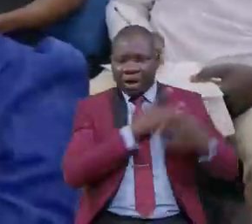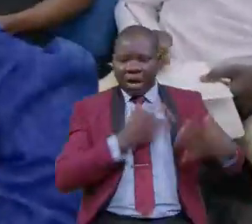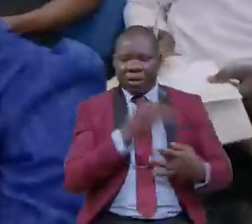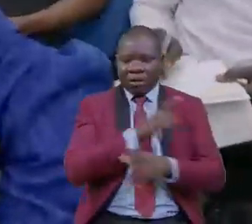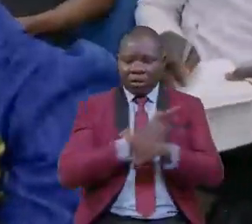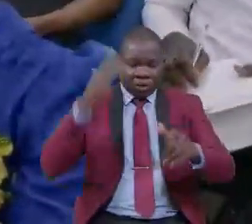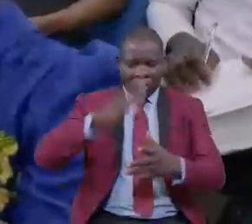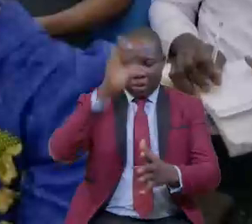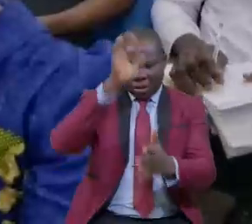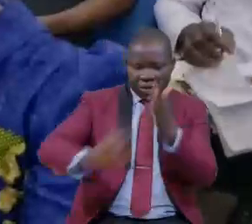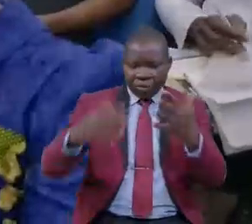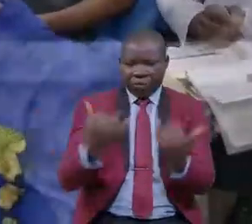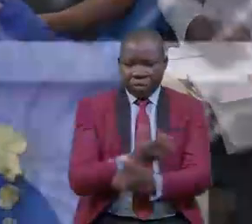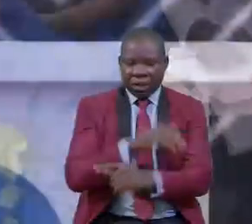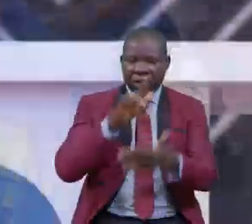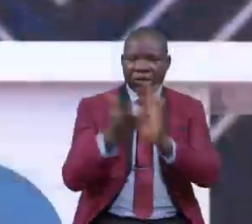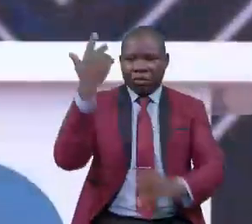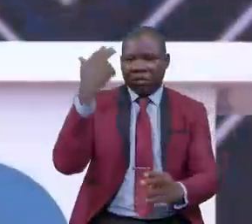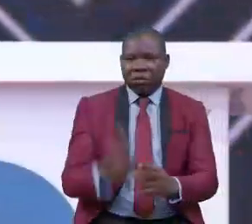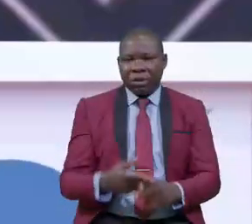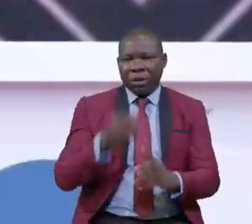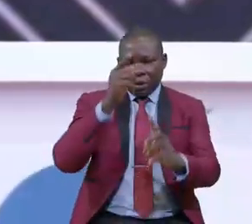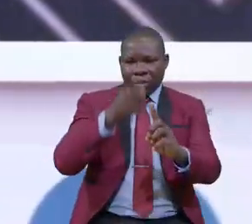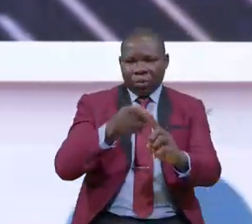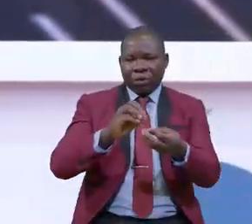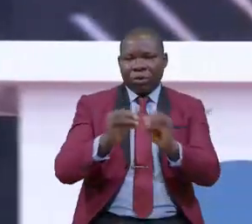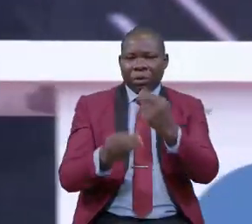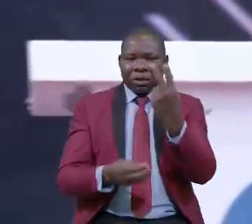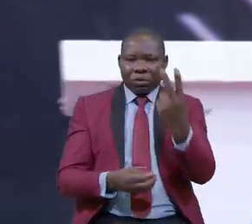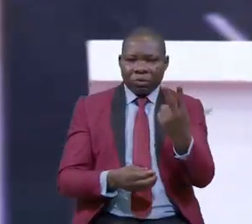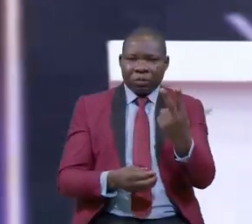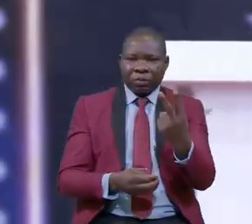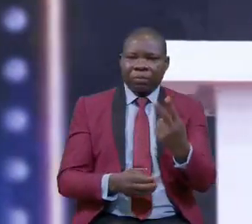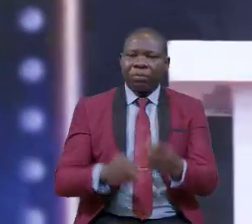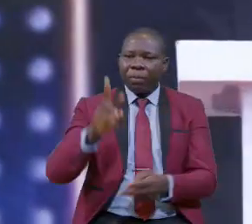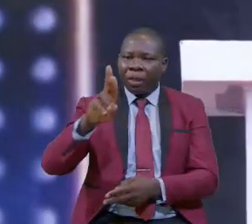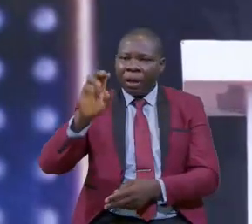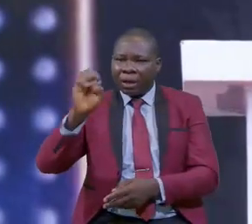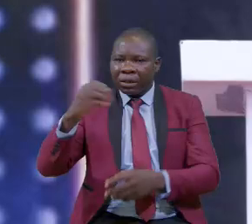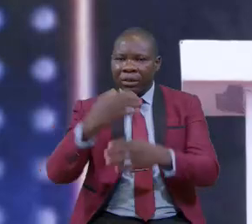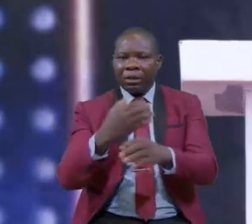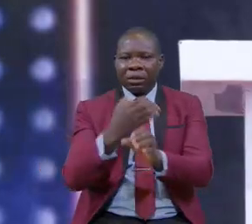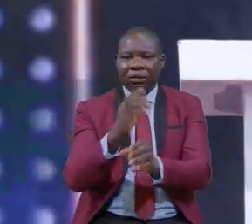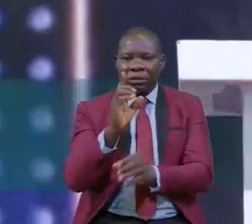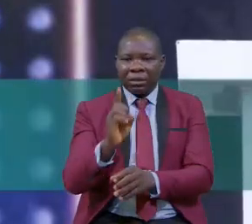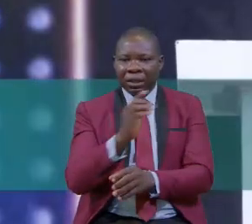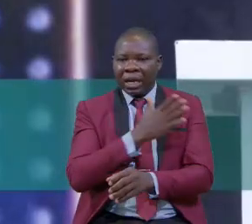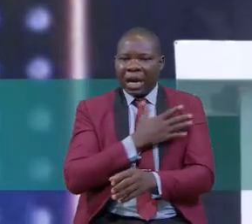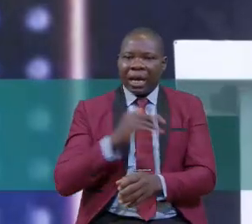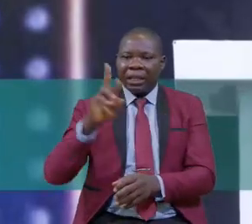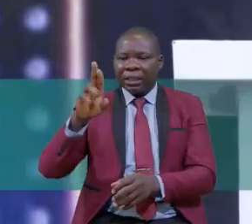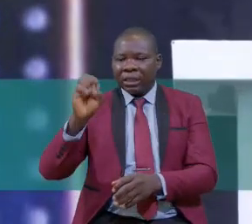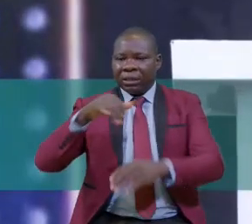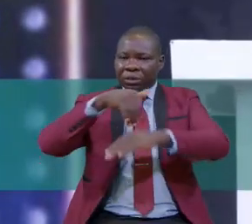two, we're looking at recreated and recommissioned by